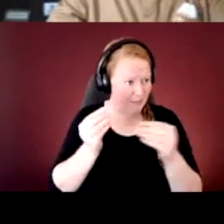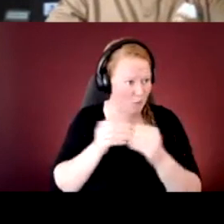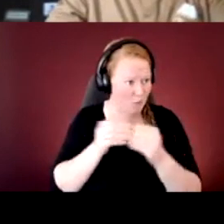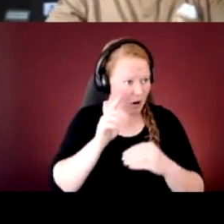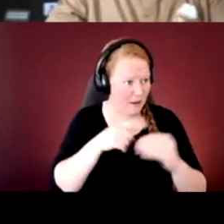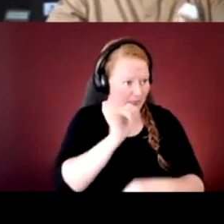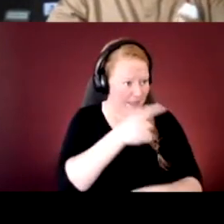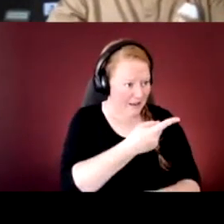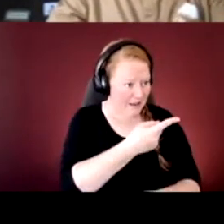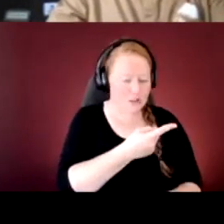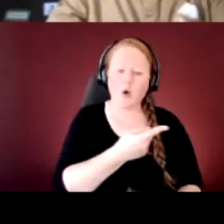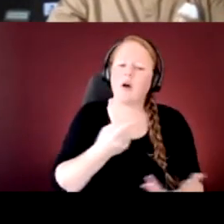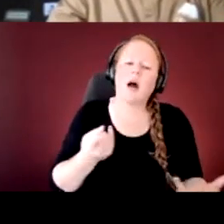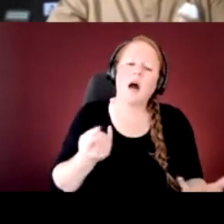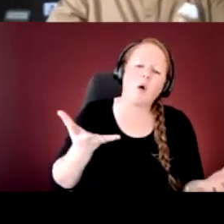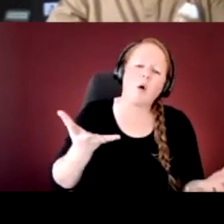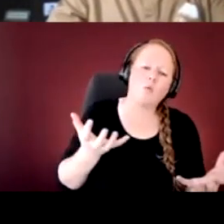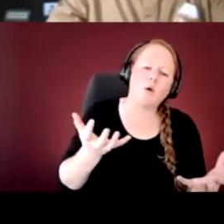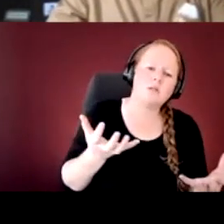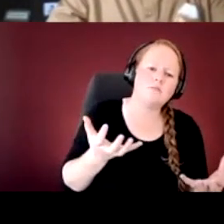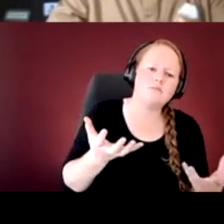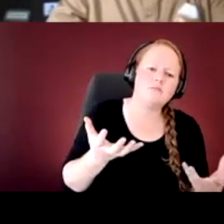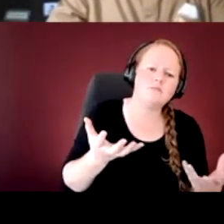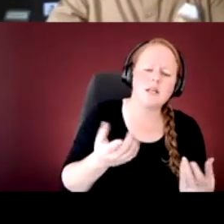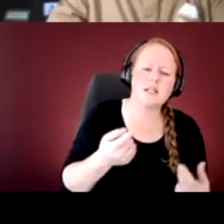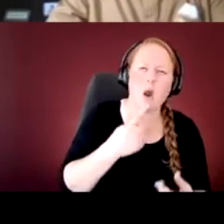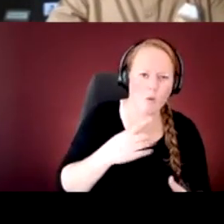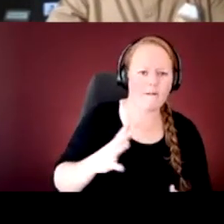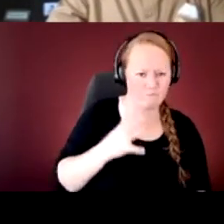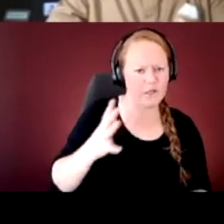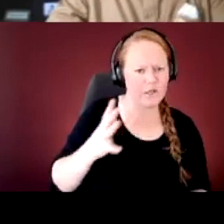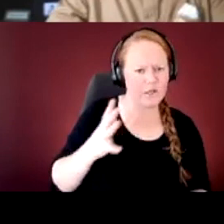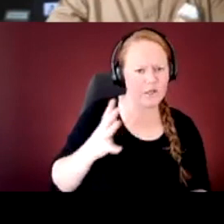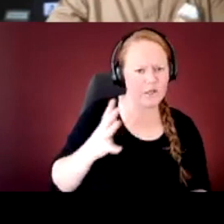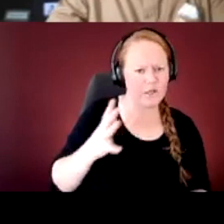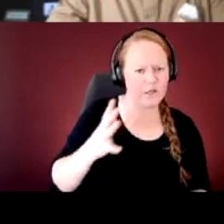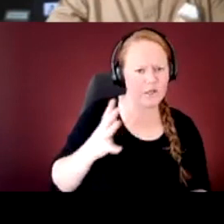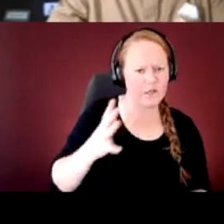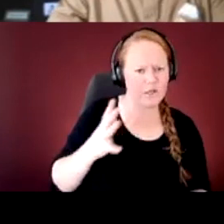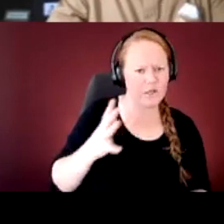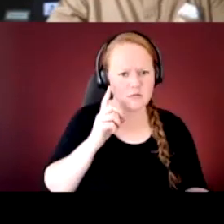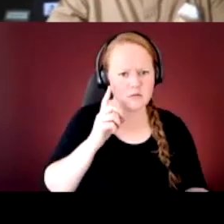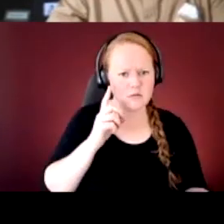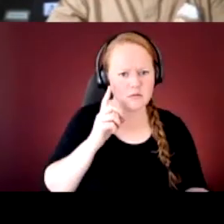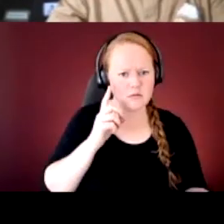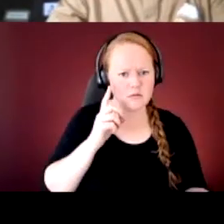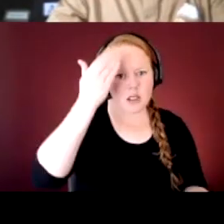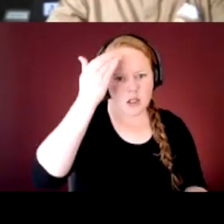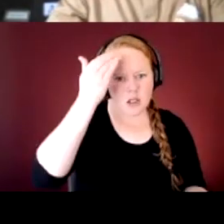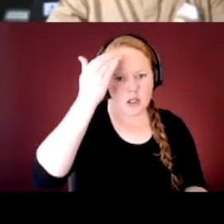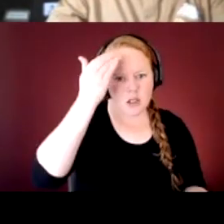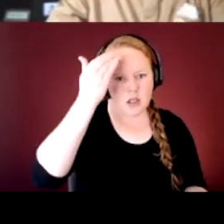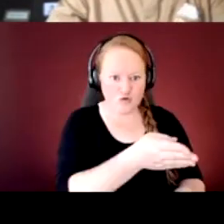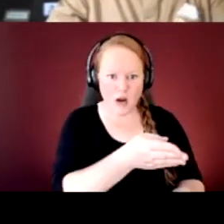just wanted to kind of make sure we officially recognize that as a direct relief group, that first step